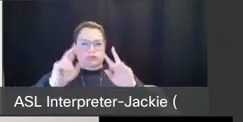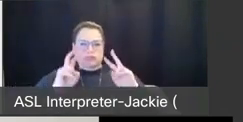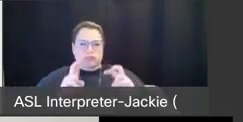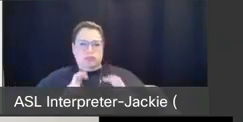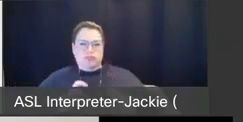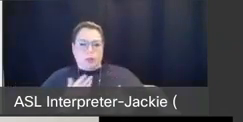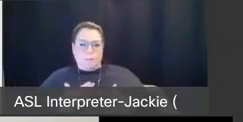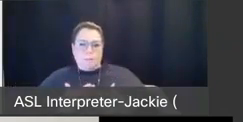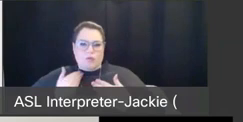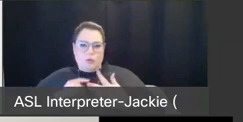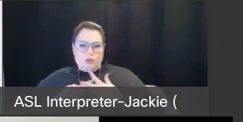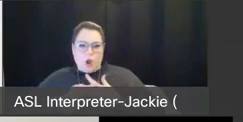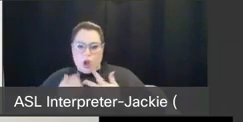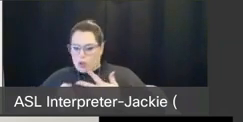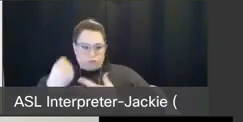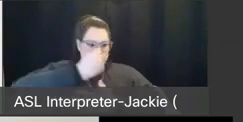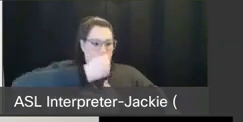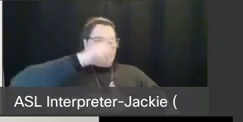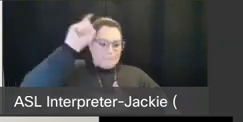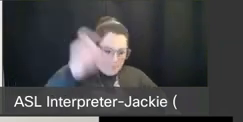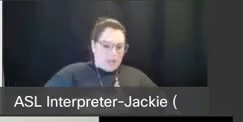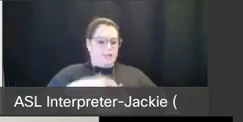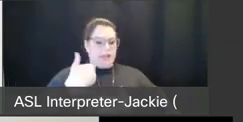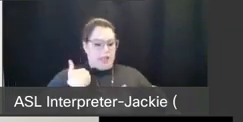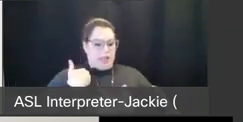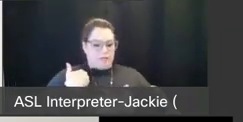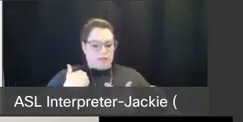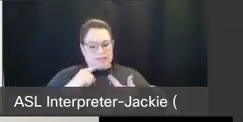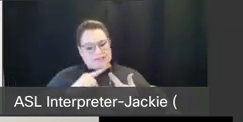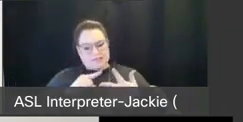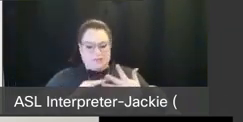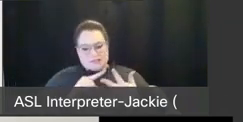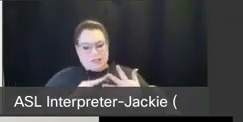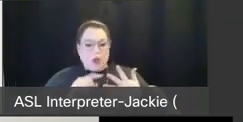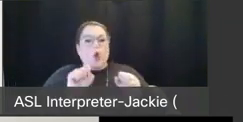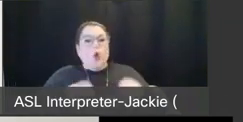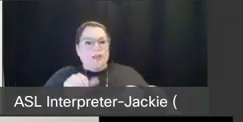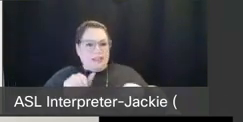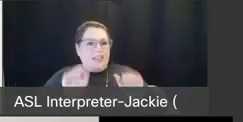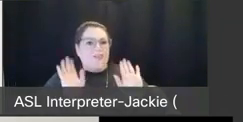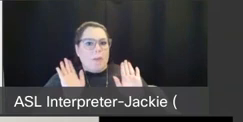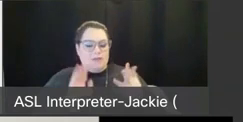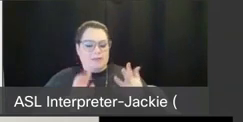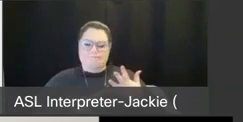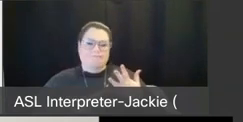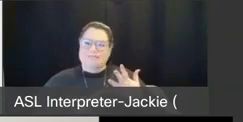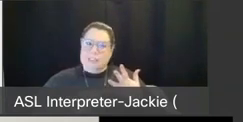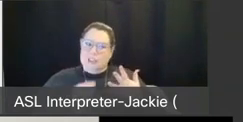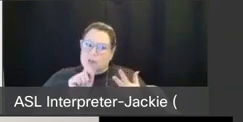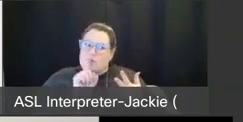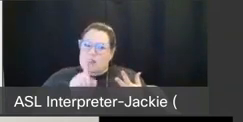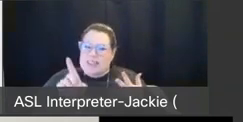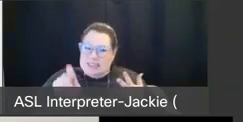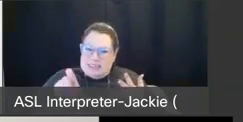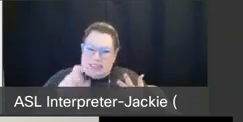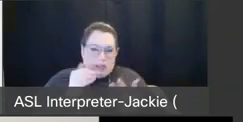must? What do you want to happen but could give up if the budget didn't allow or the timeline didn't allow? And